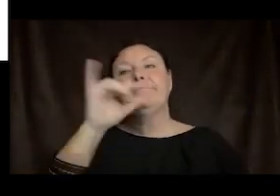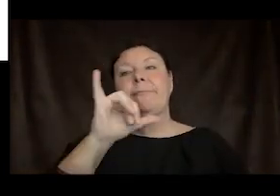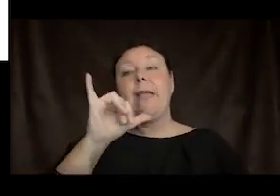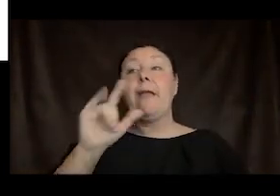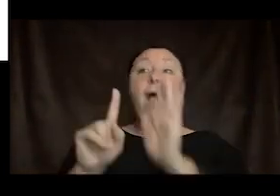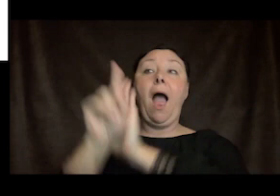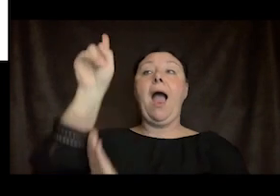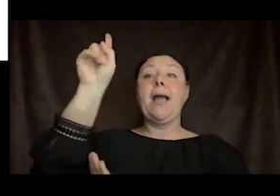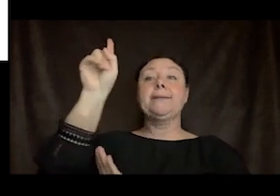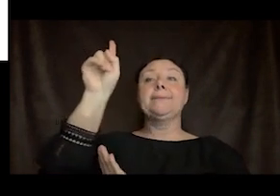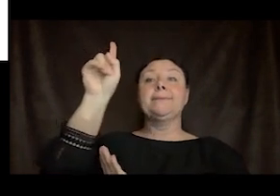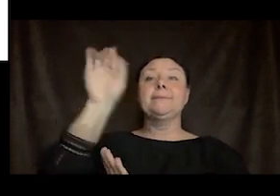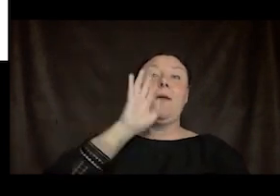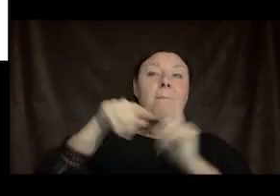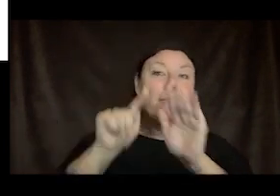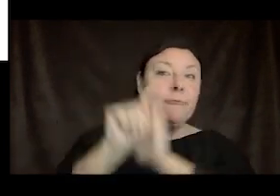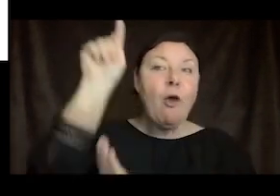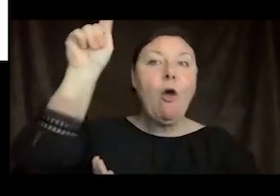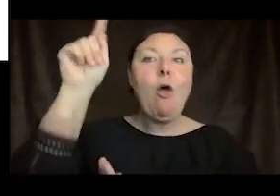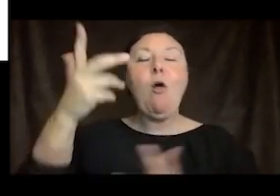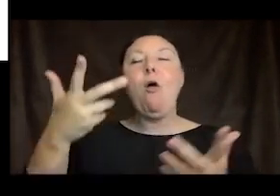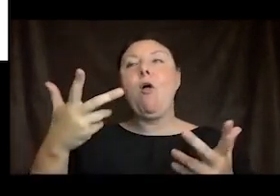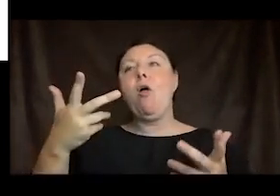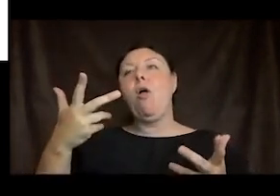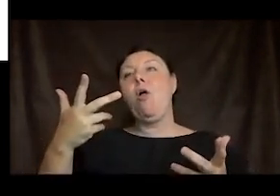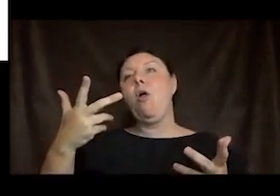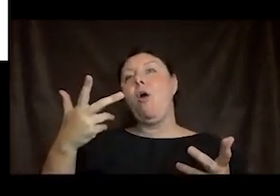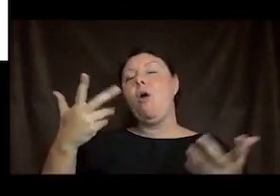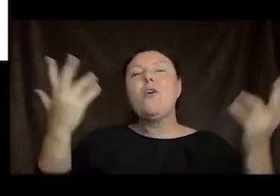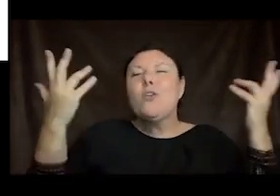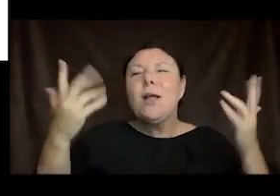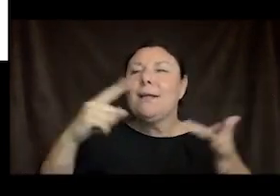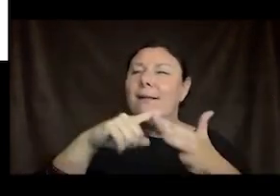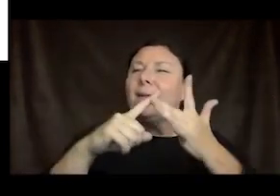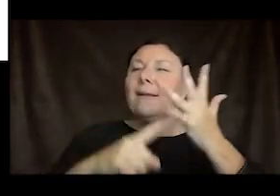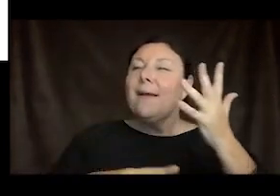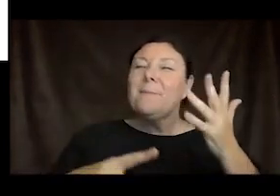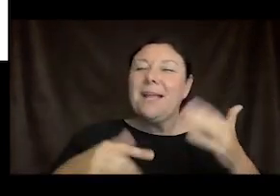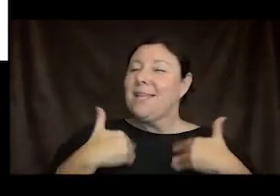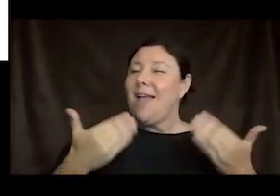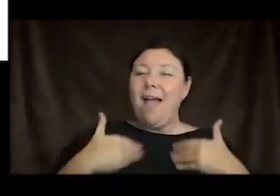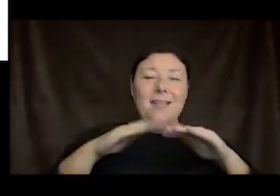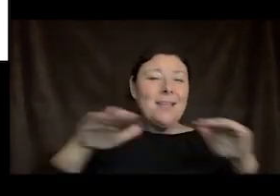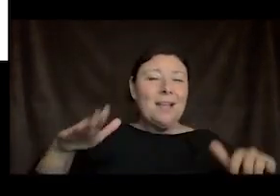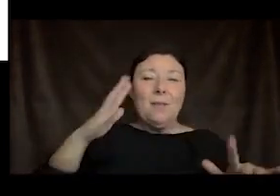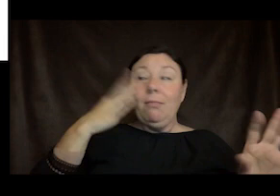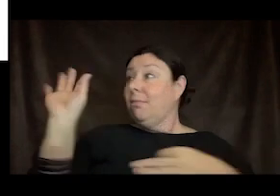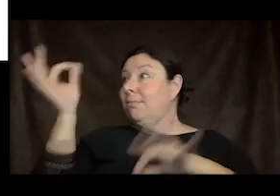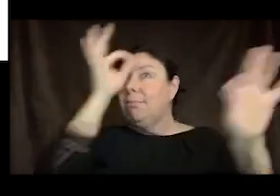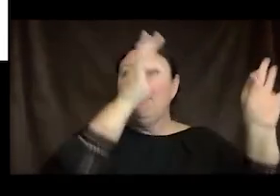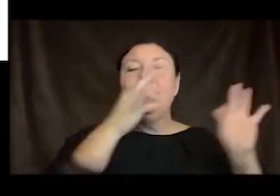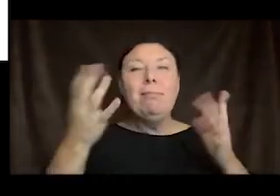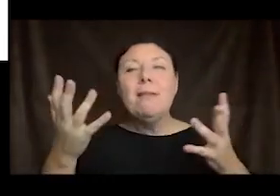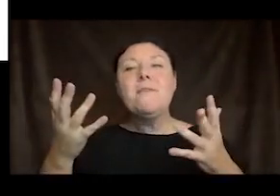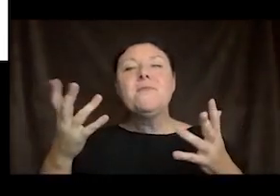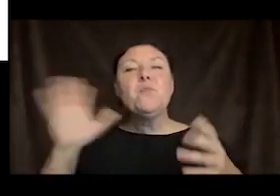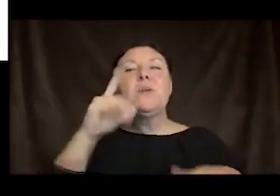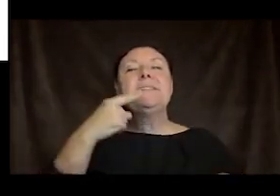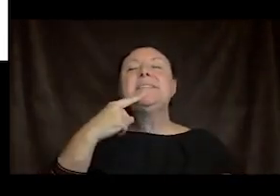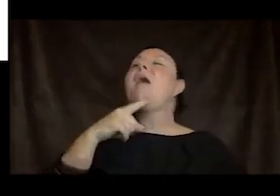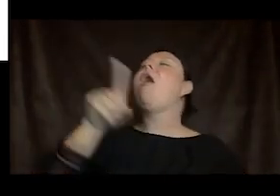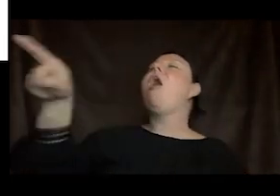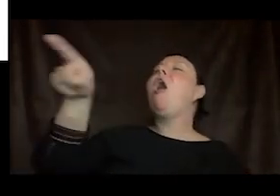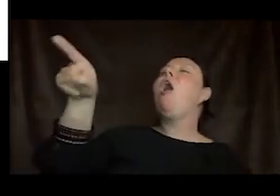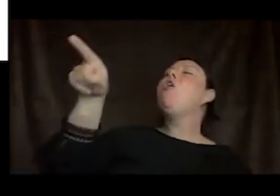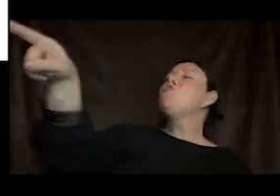about height, and then somebody with kids, because this is what young people do across all ages, they'll say, well, so-and-so, you're